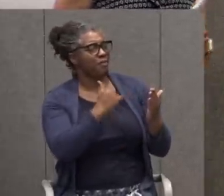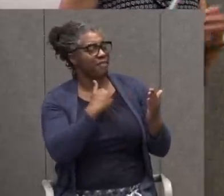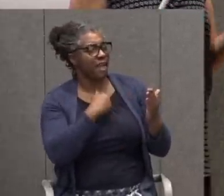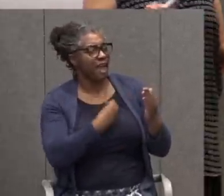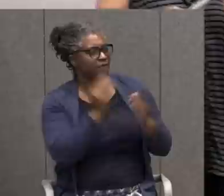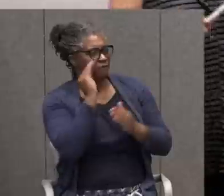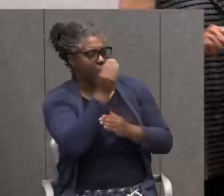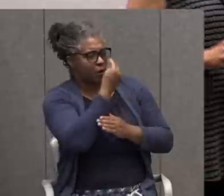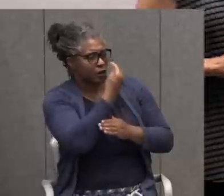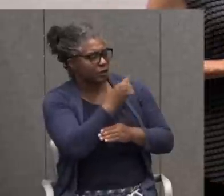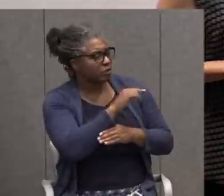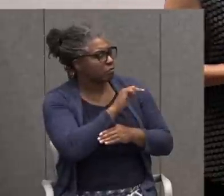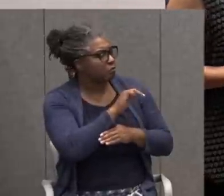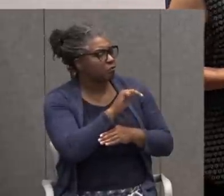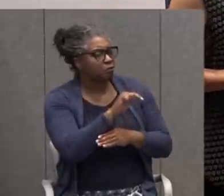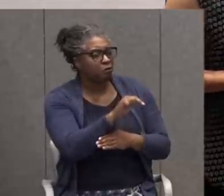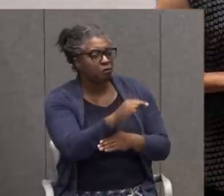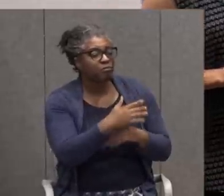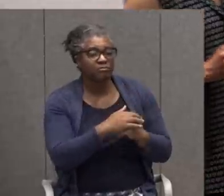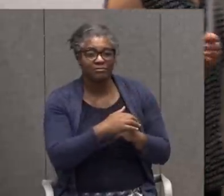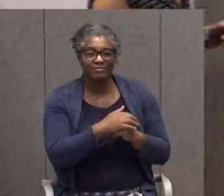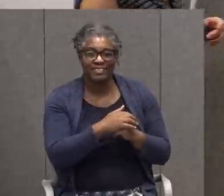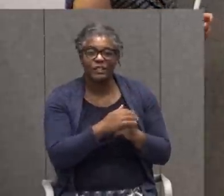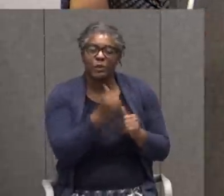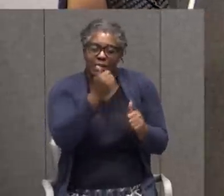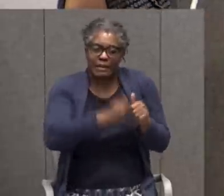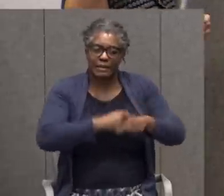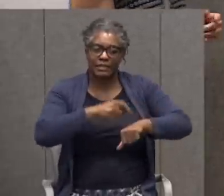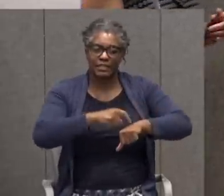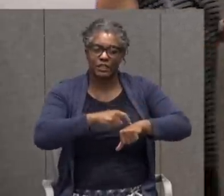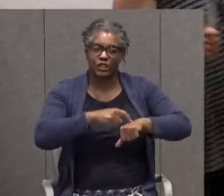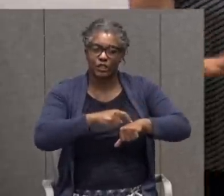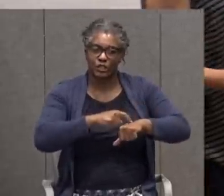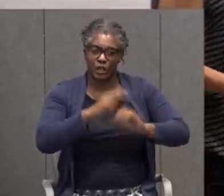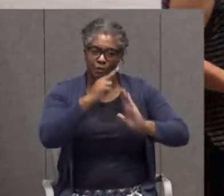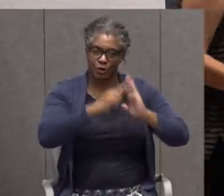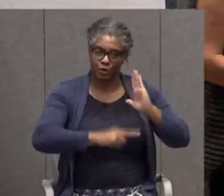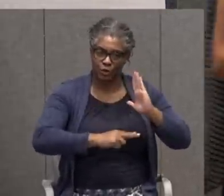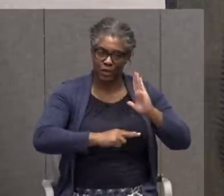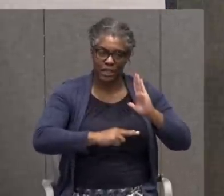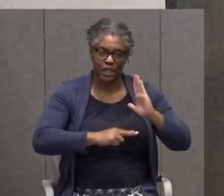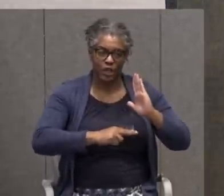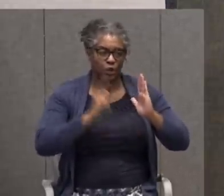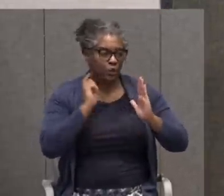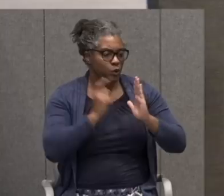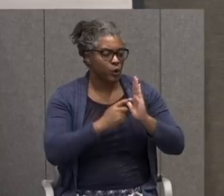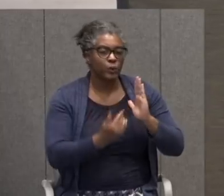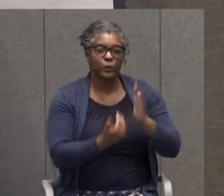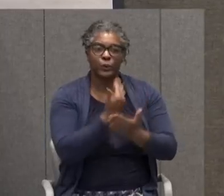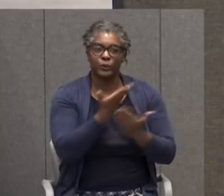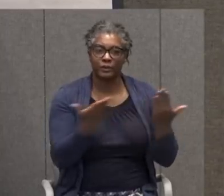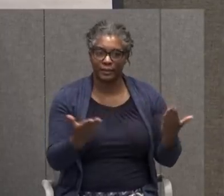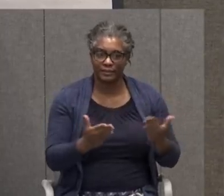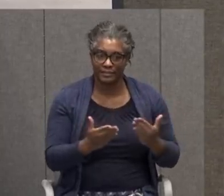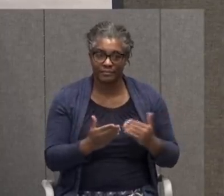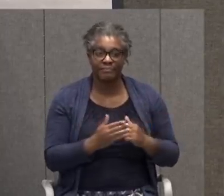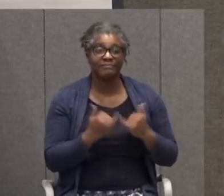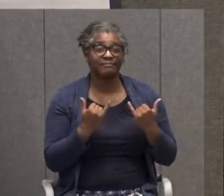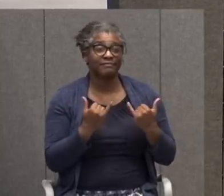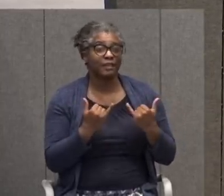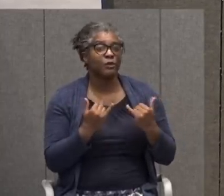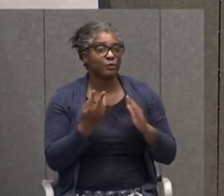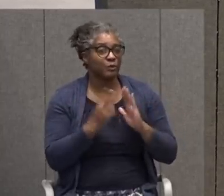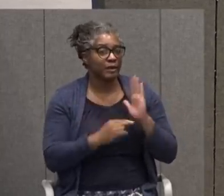something, you dig deeper and you see new things. All right, let's see what we see new in this reading. A